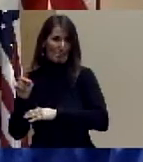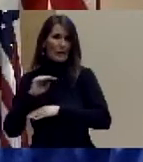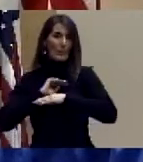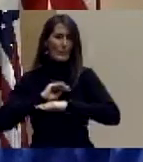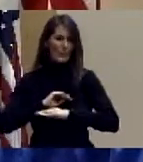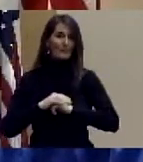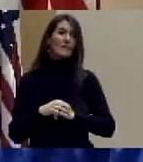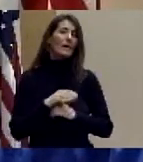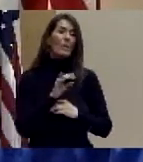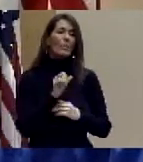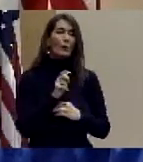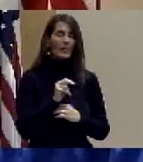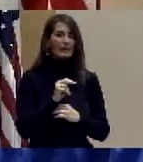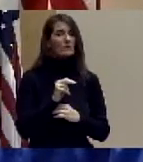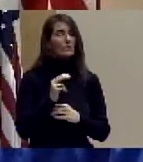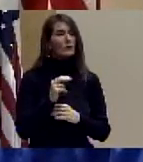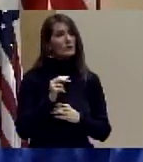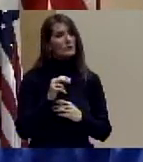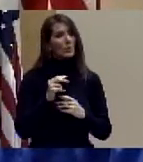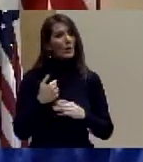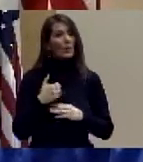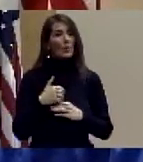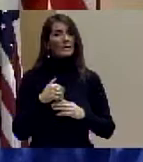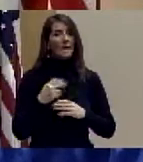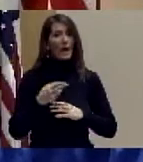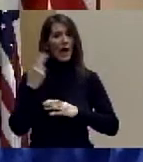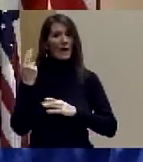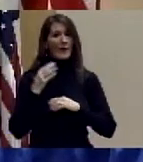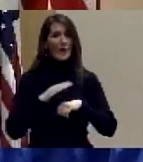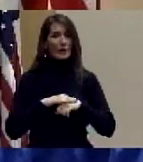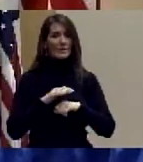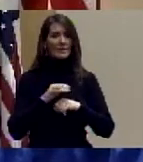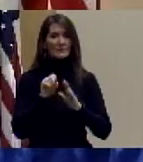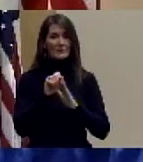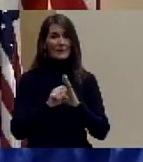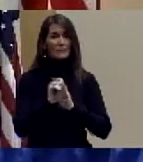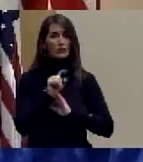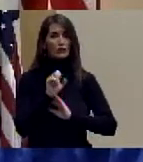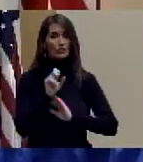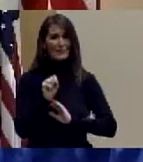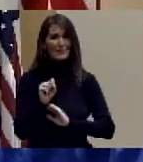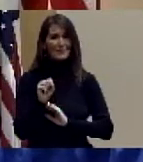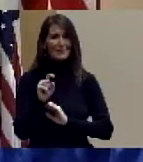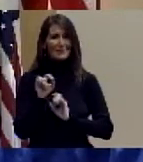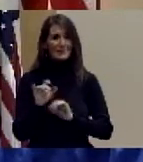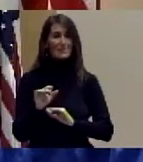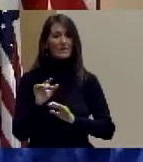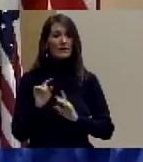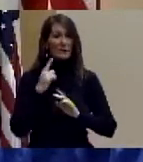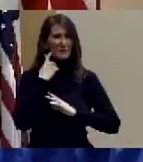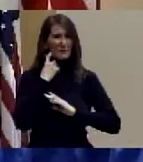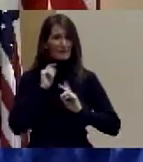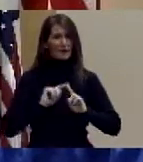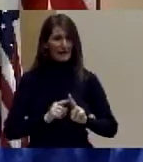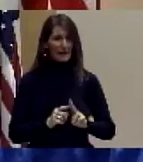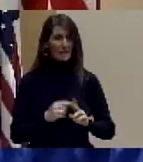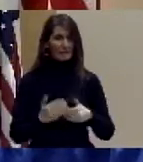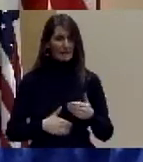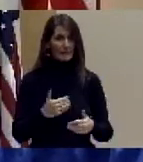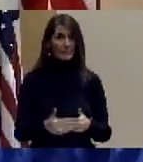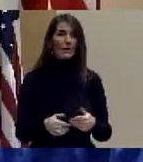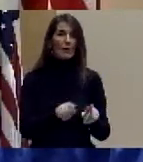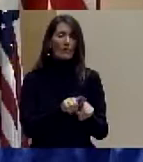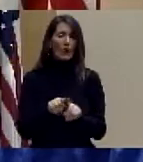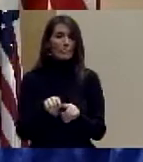Brighton rated highly on the state stress test measurement that our comptroller has recently begun. And we've